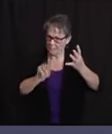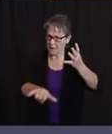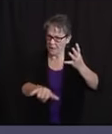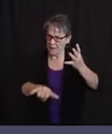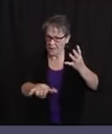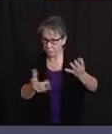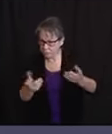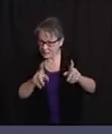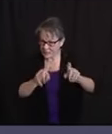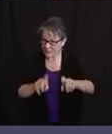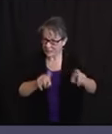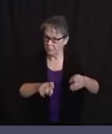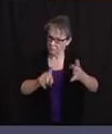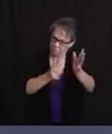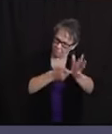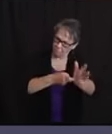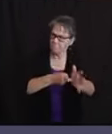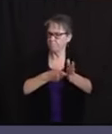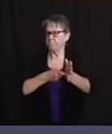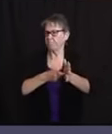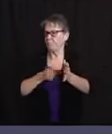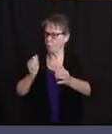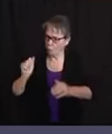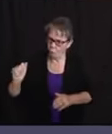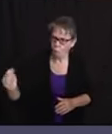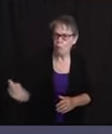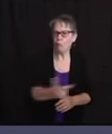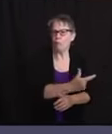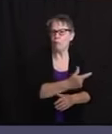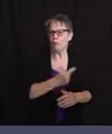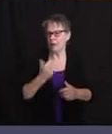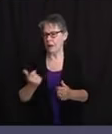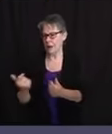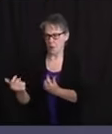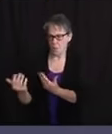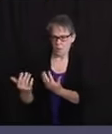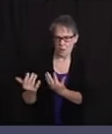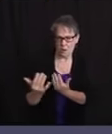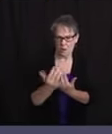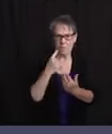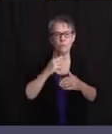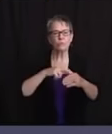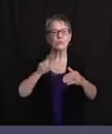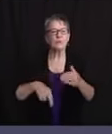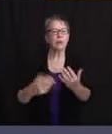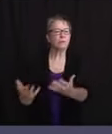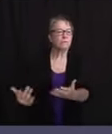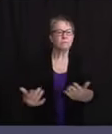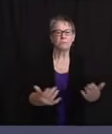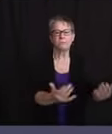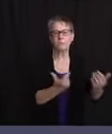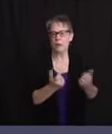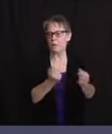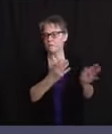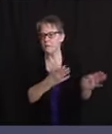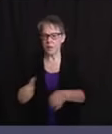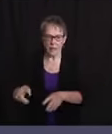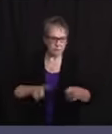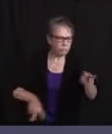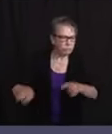their testing plans. In total, 86% of facilities have started reporting data on baseline